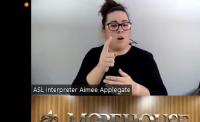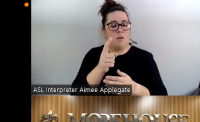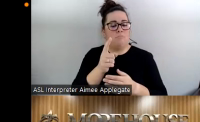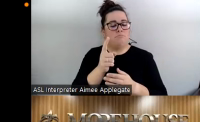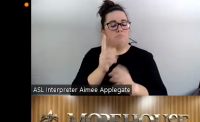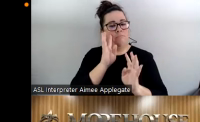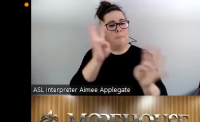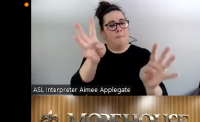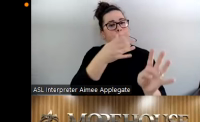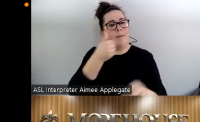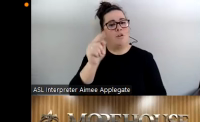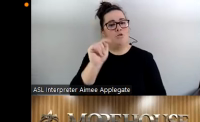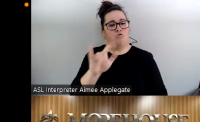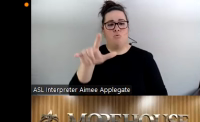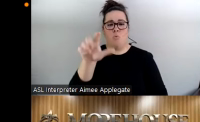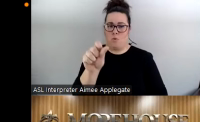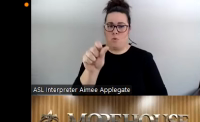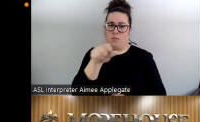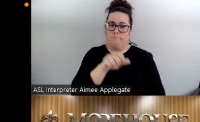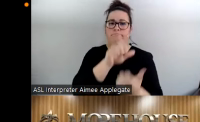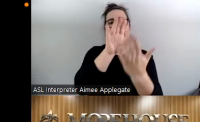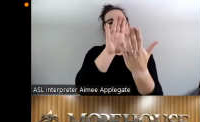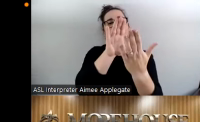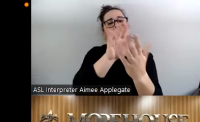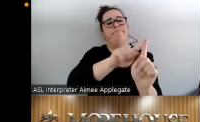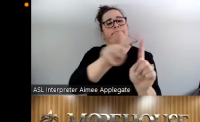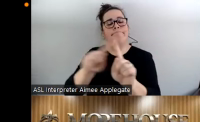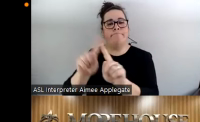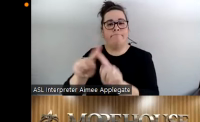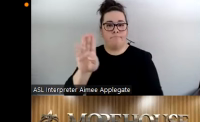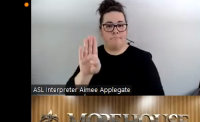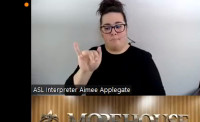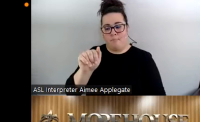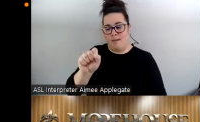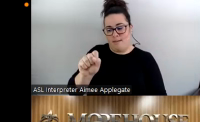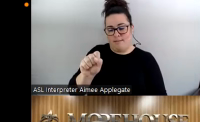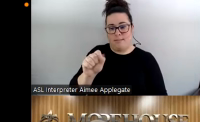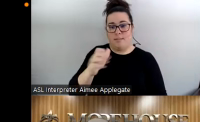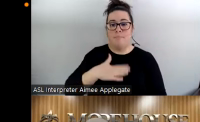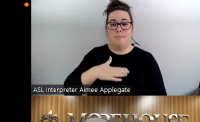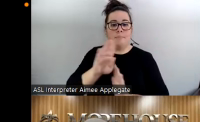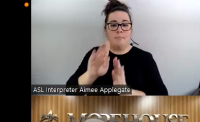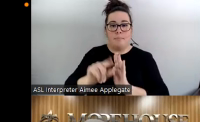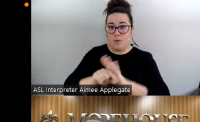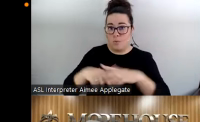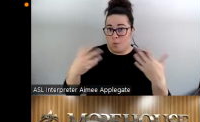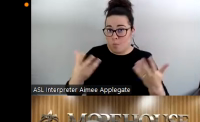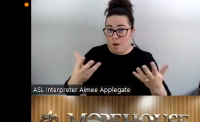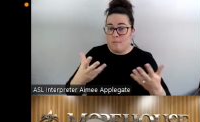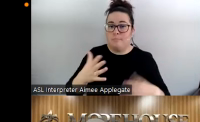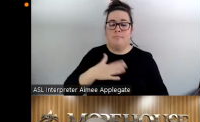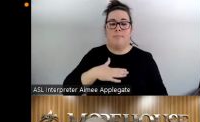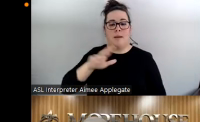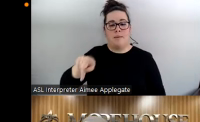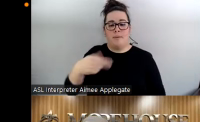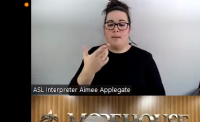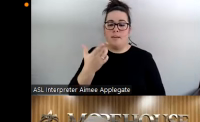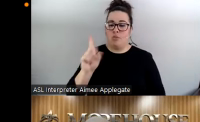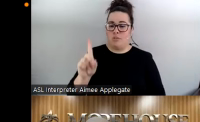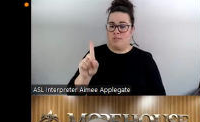conclude with some thoughts as well. So in terms of my background, as I was mentioning, I did my PhD in what we